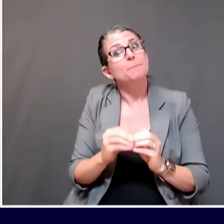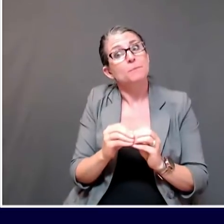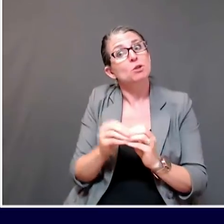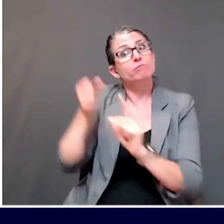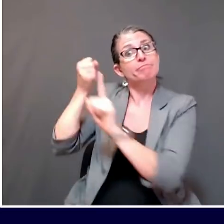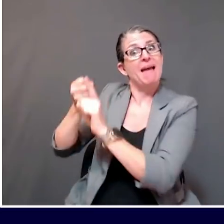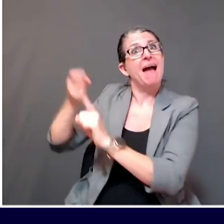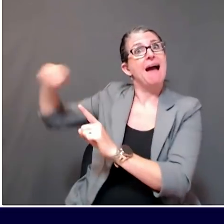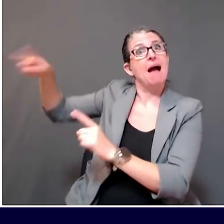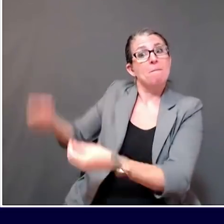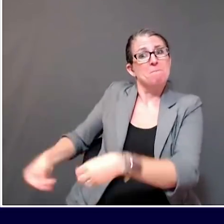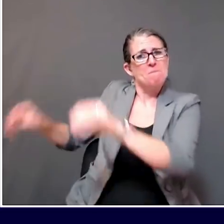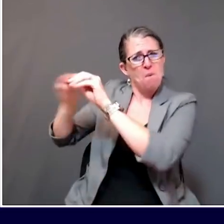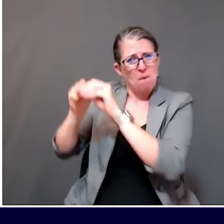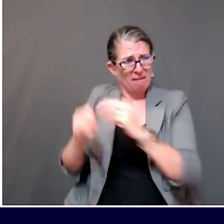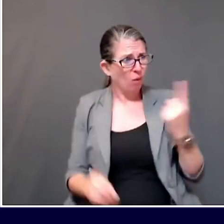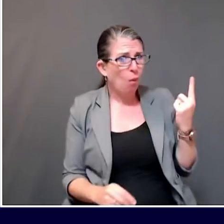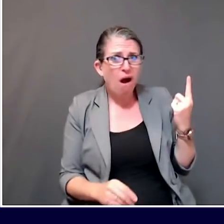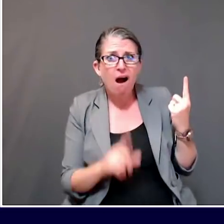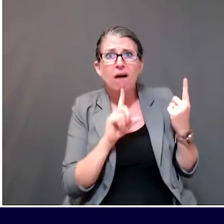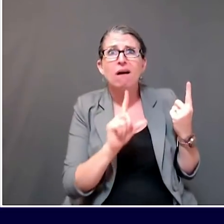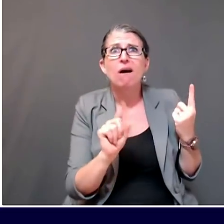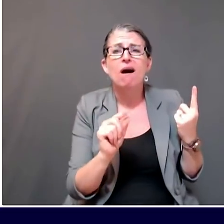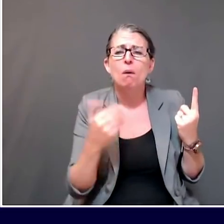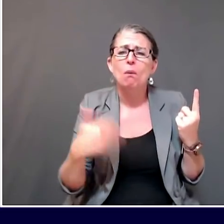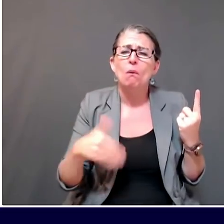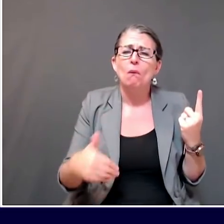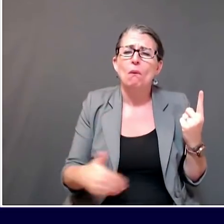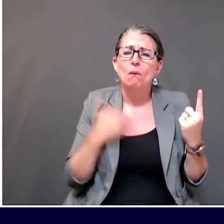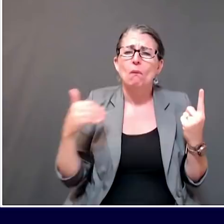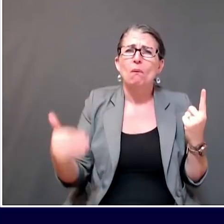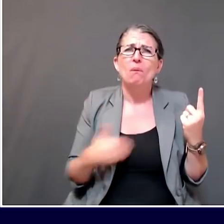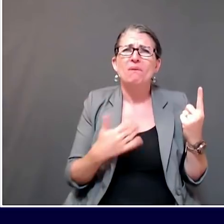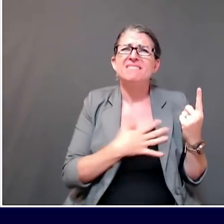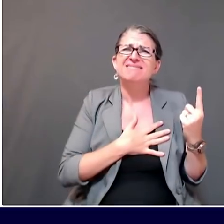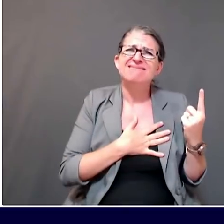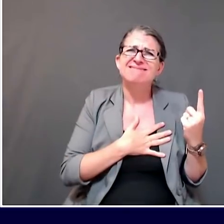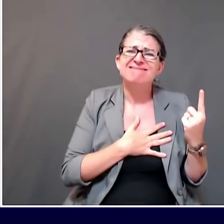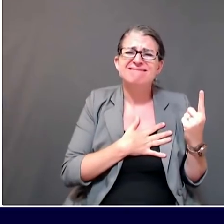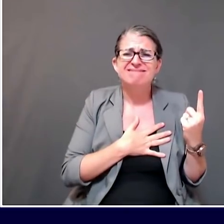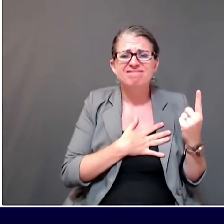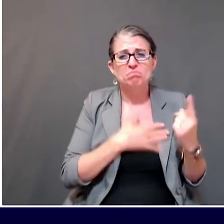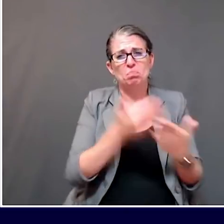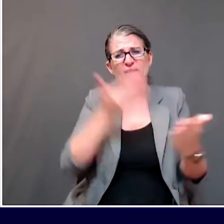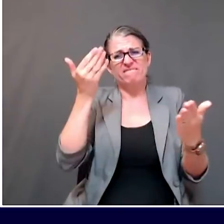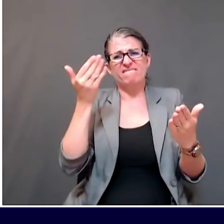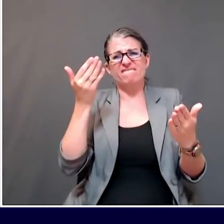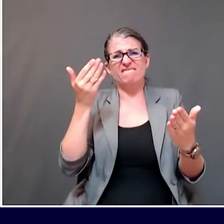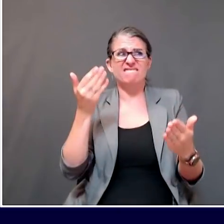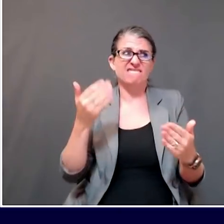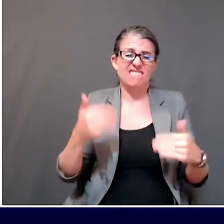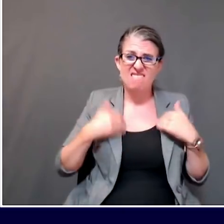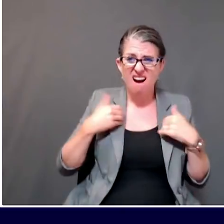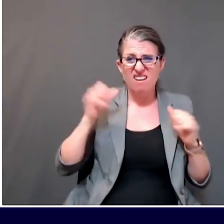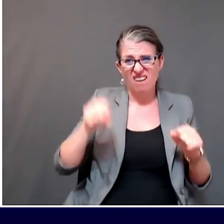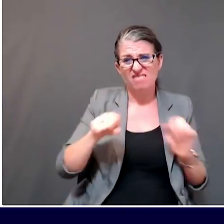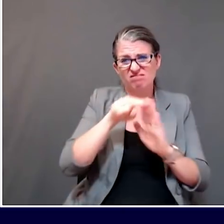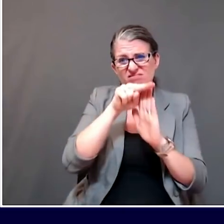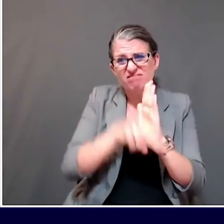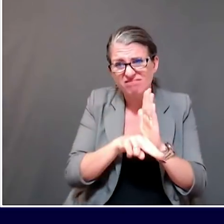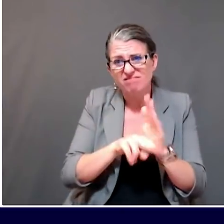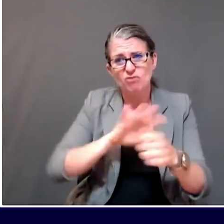of all ages across the entire spectrum. And so when we think about putting on a face covering before you